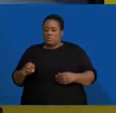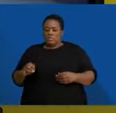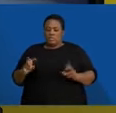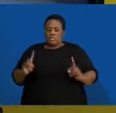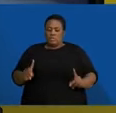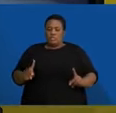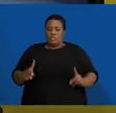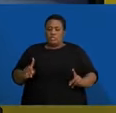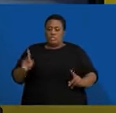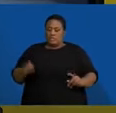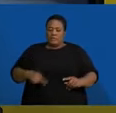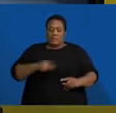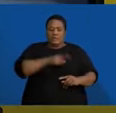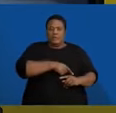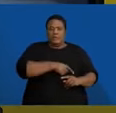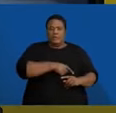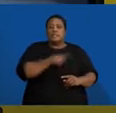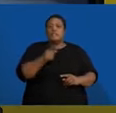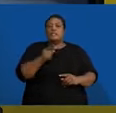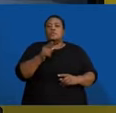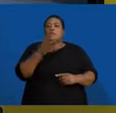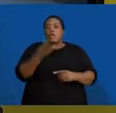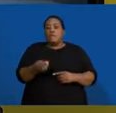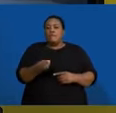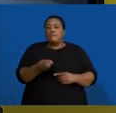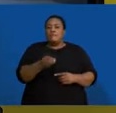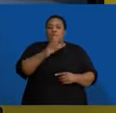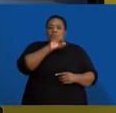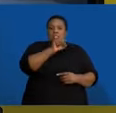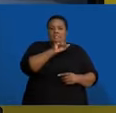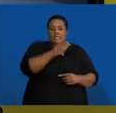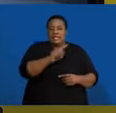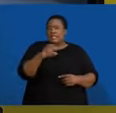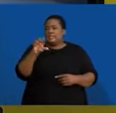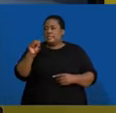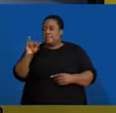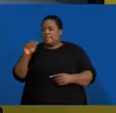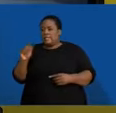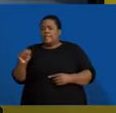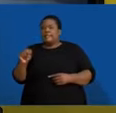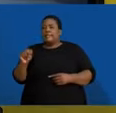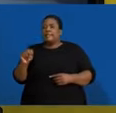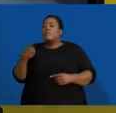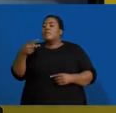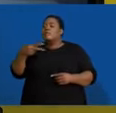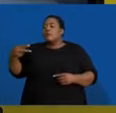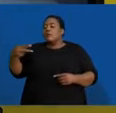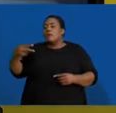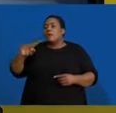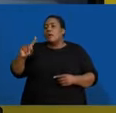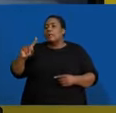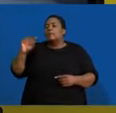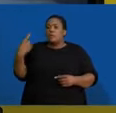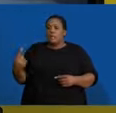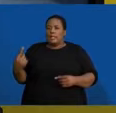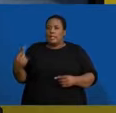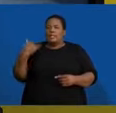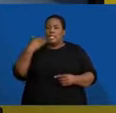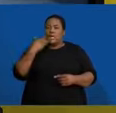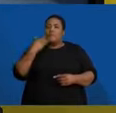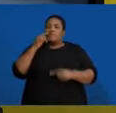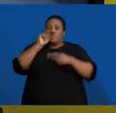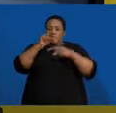sine over sine, which automatically is 1. If you solve that, because if you divide something that is exactly the same